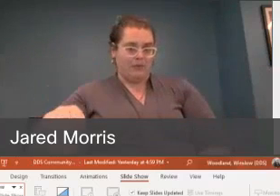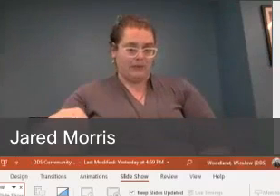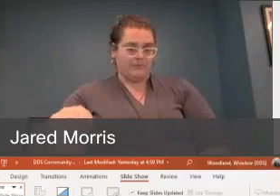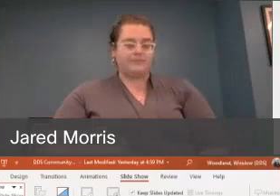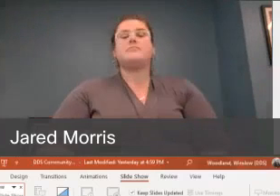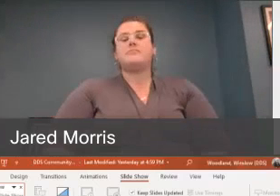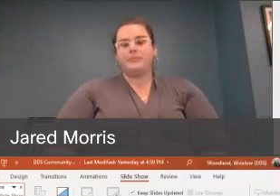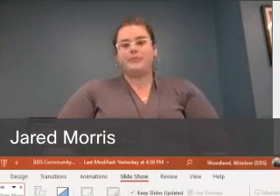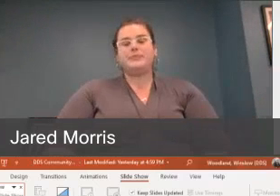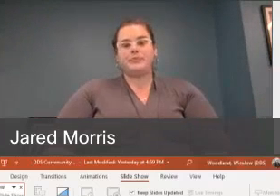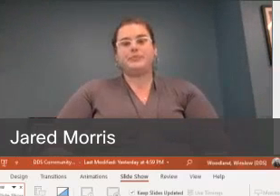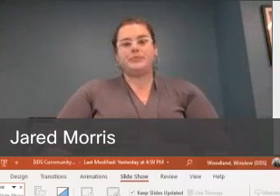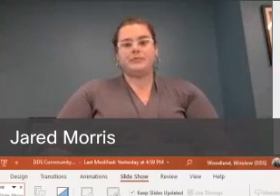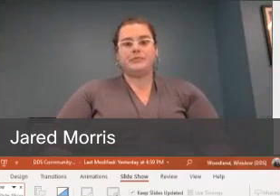those